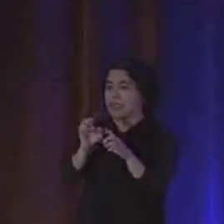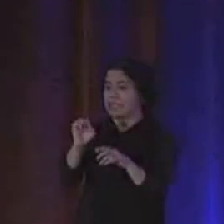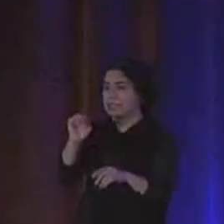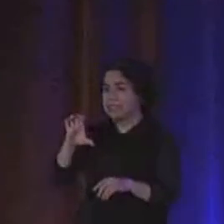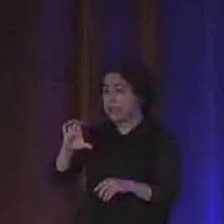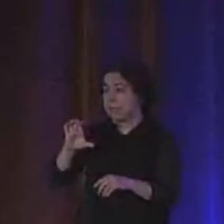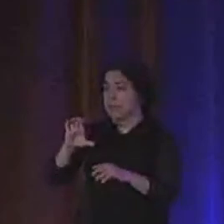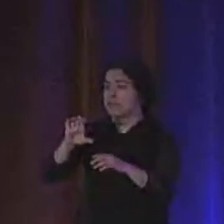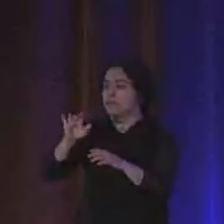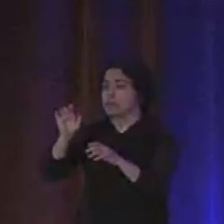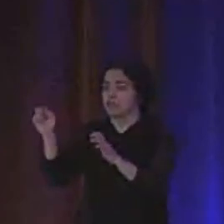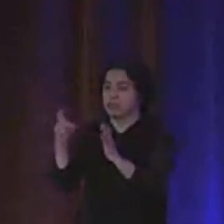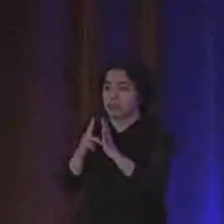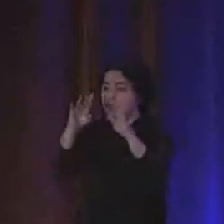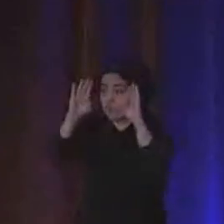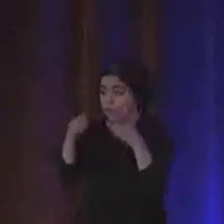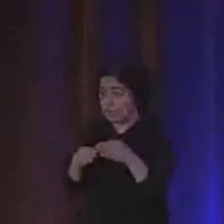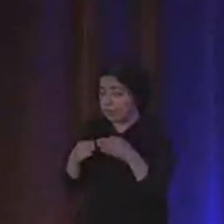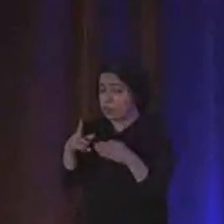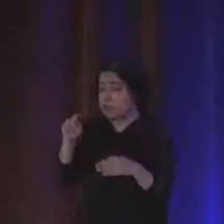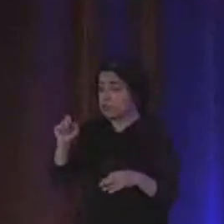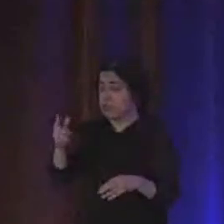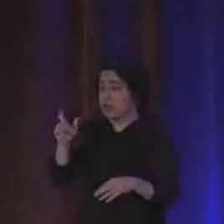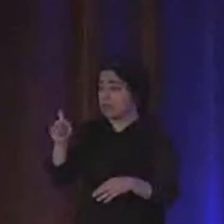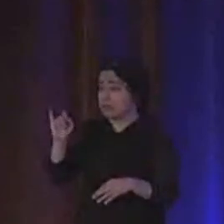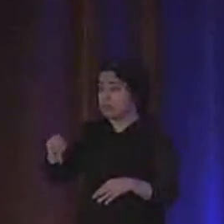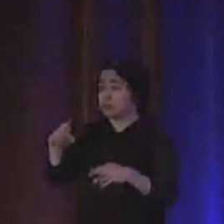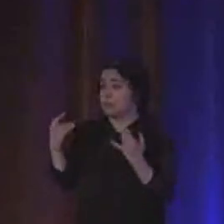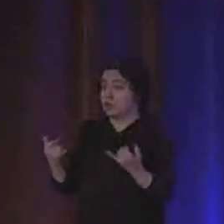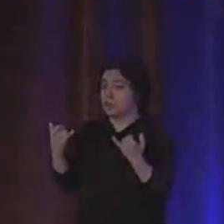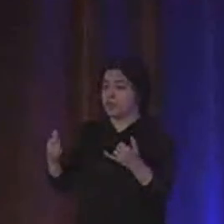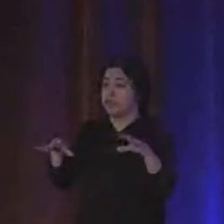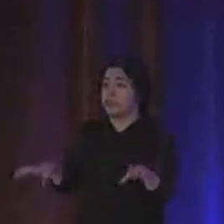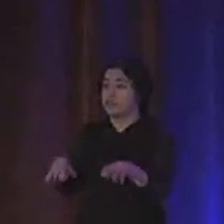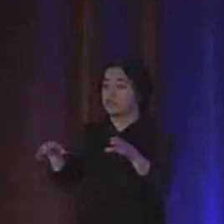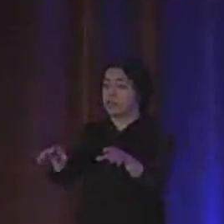interactions are different. And toggle tips contain interactive